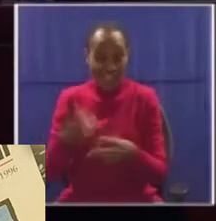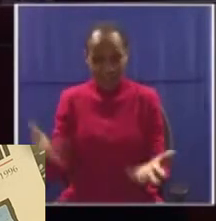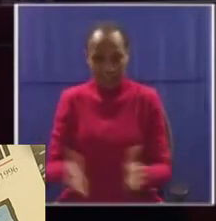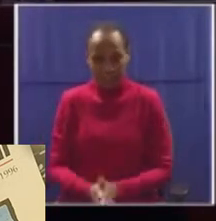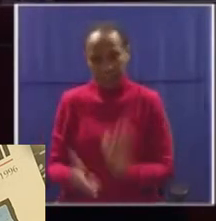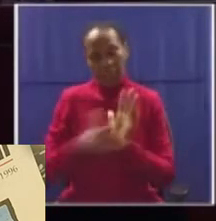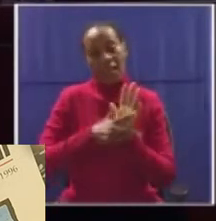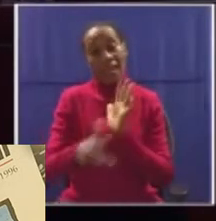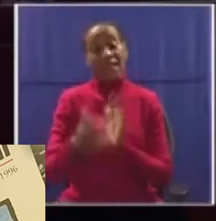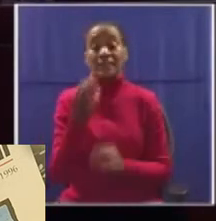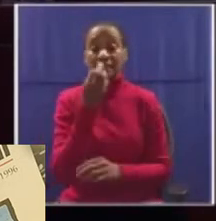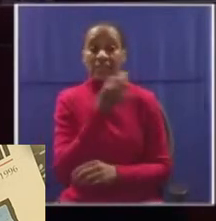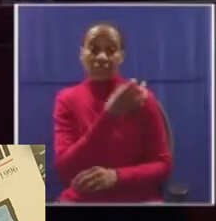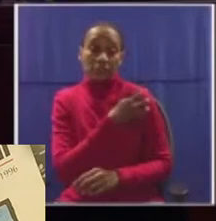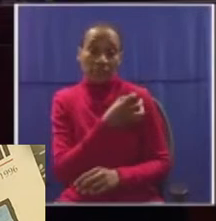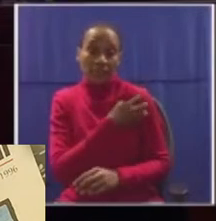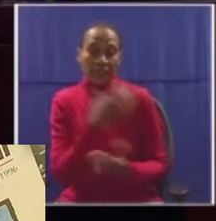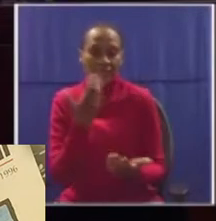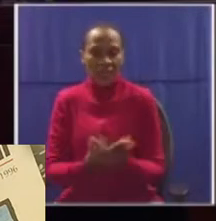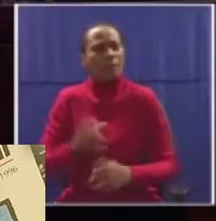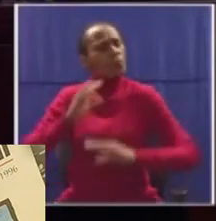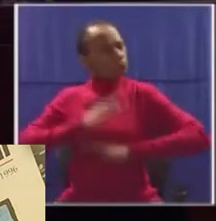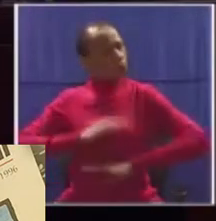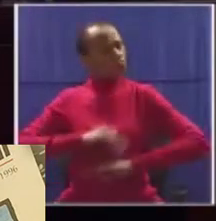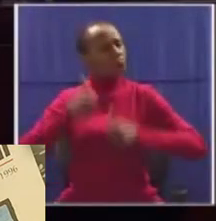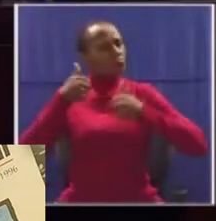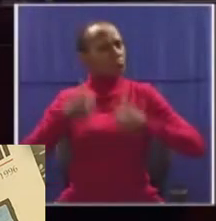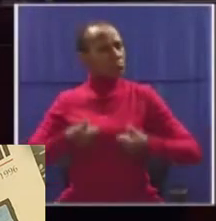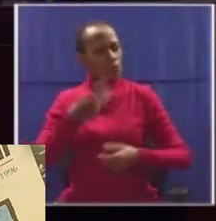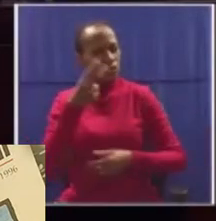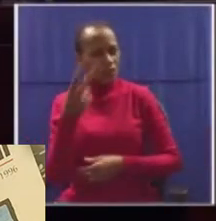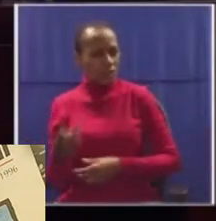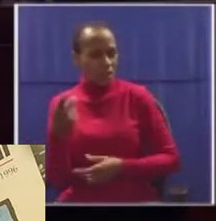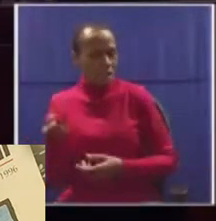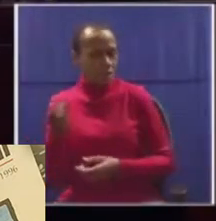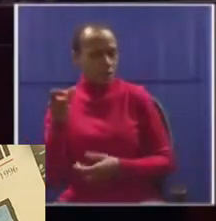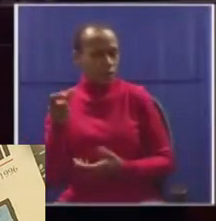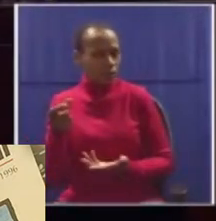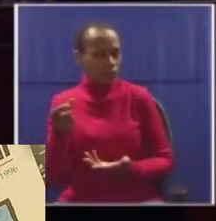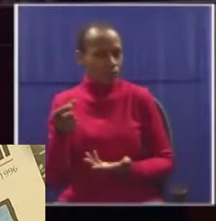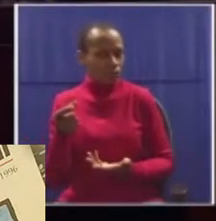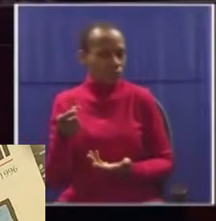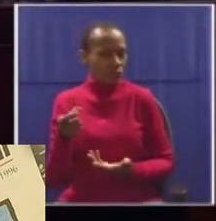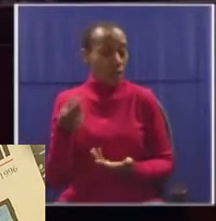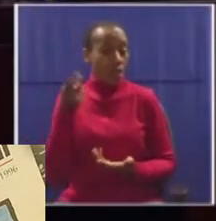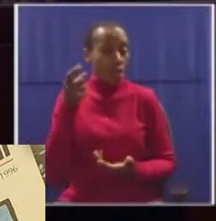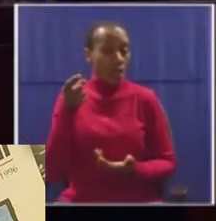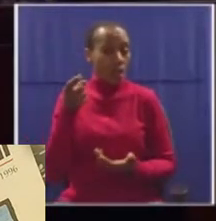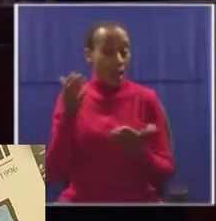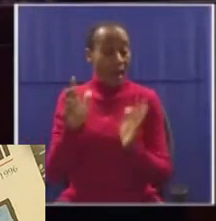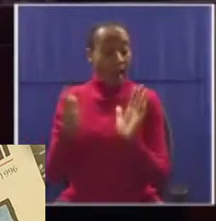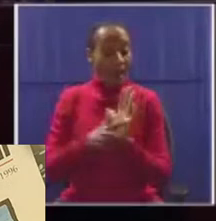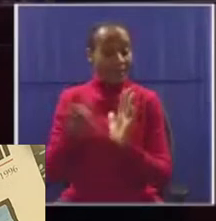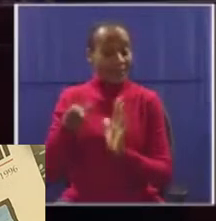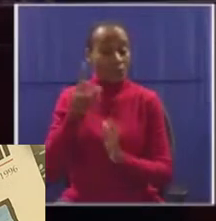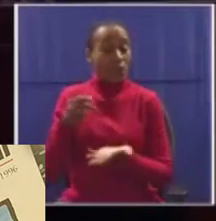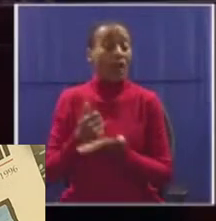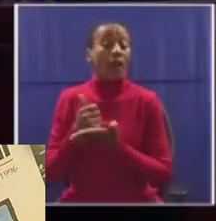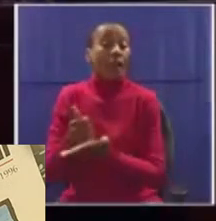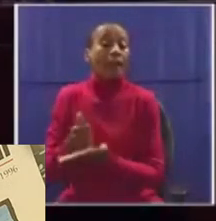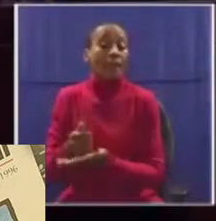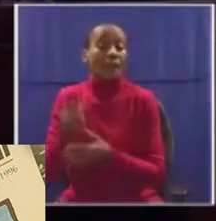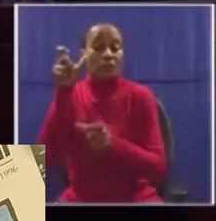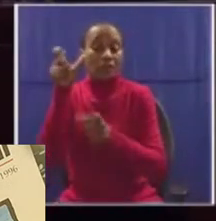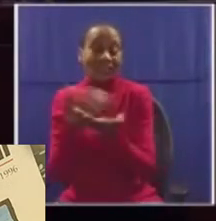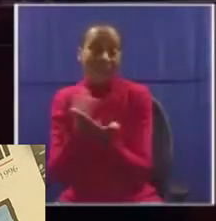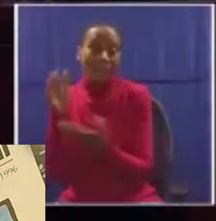the ACT requires the minister to be satisfied that an exemption is in the public interest or special circumstances